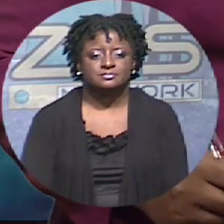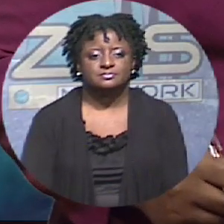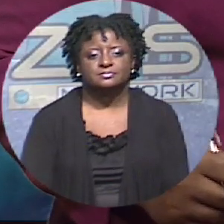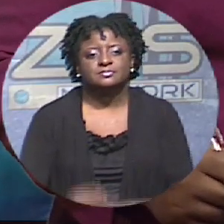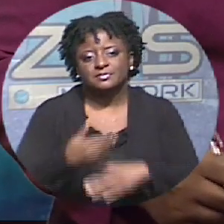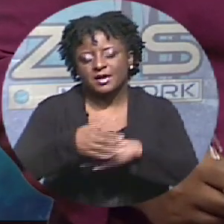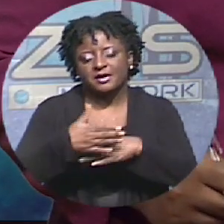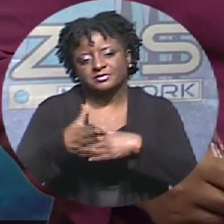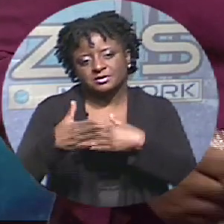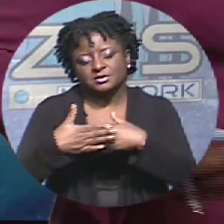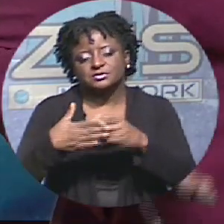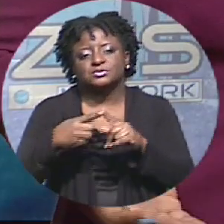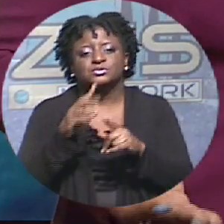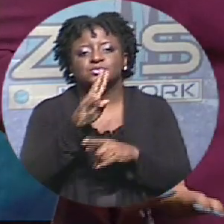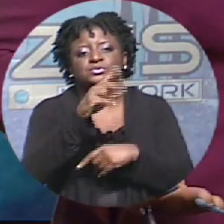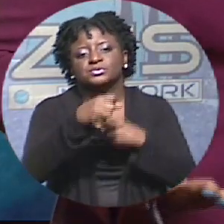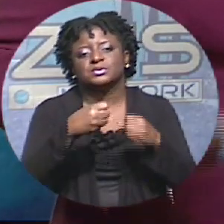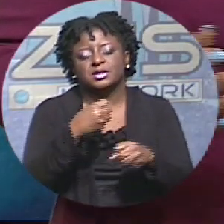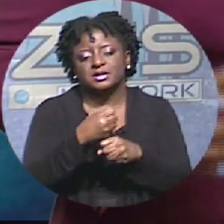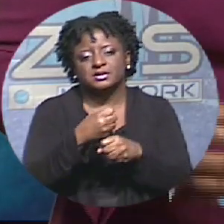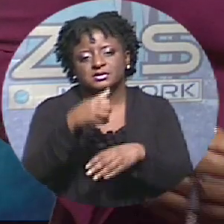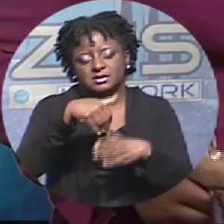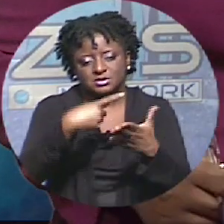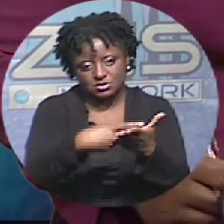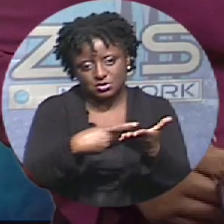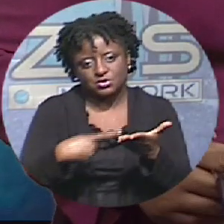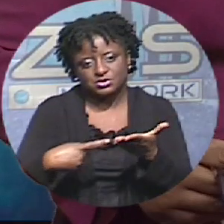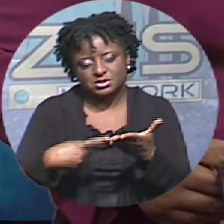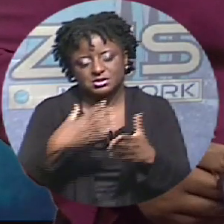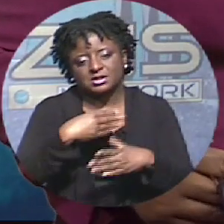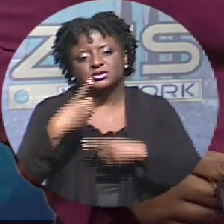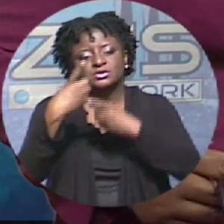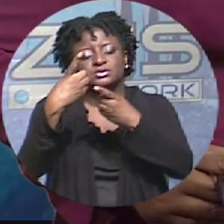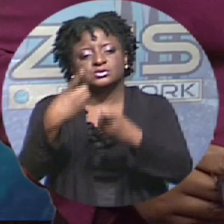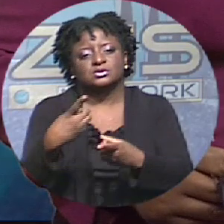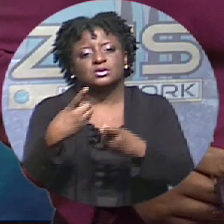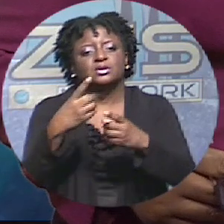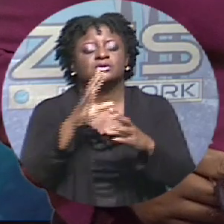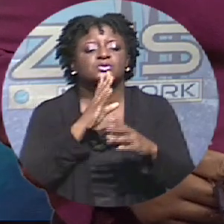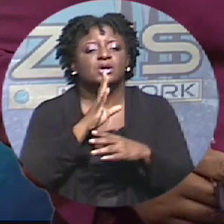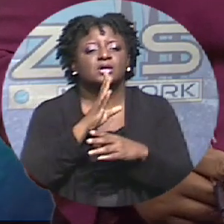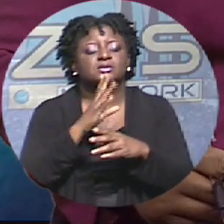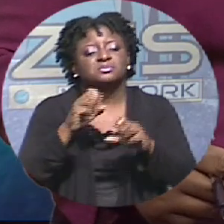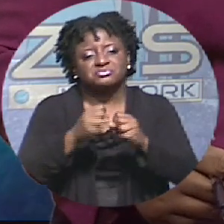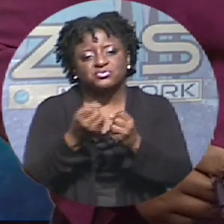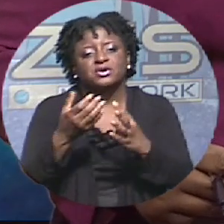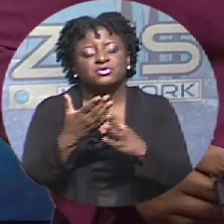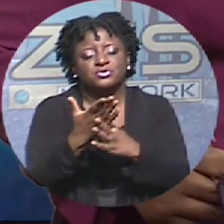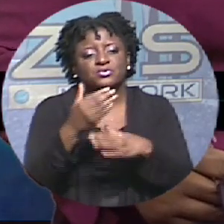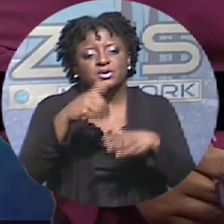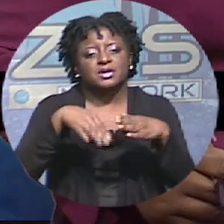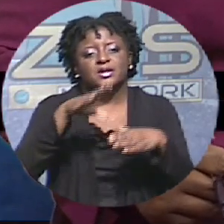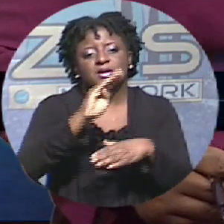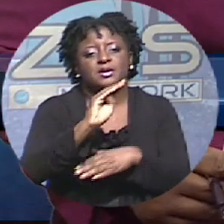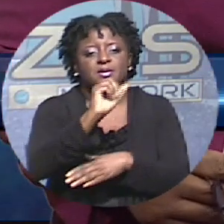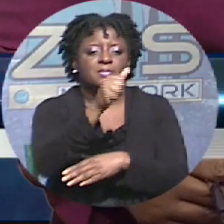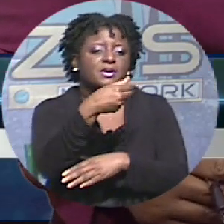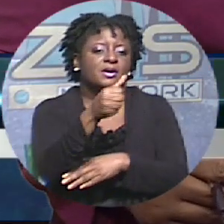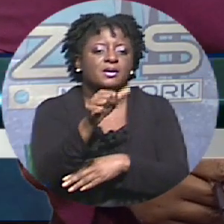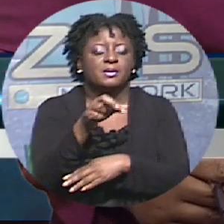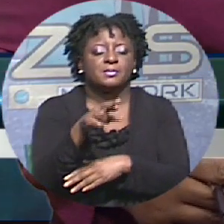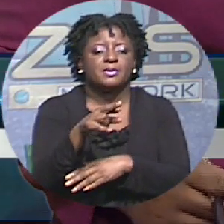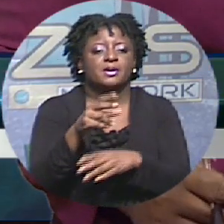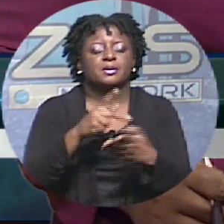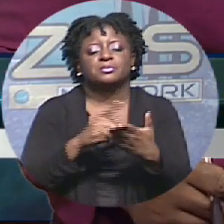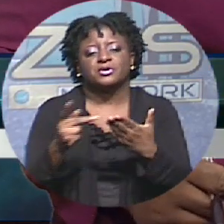After almost 2 years of negotiations and stalled talks, there has been a breakthrough in the multi-billion dollar Baha Mar project. Good evening, Bahamas. I'm Altavis